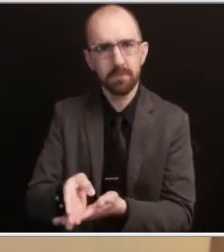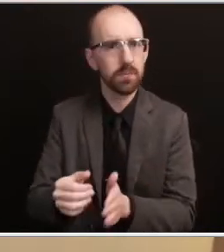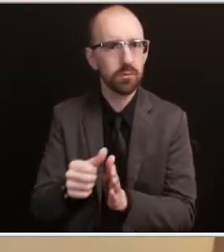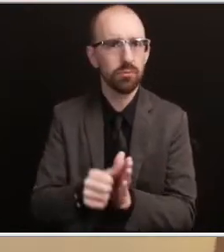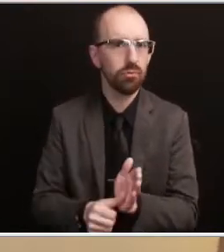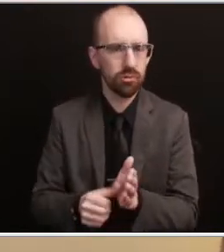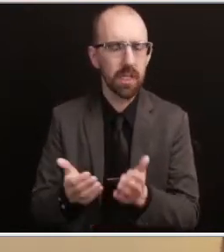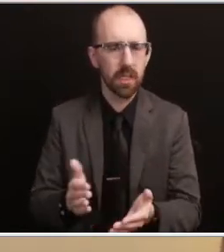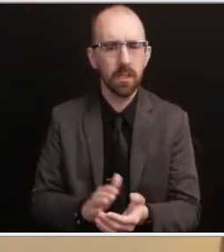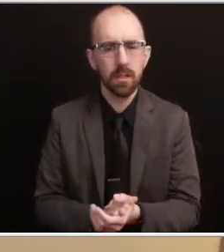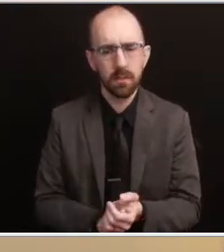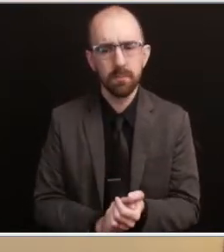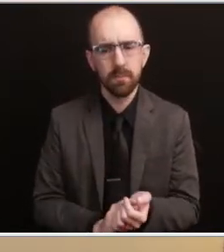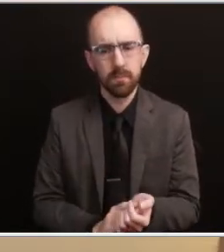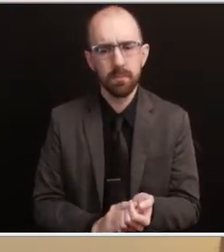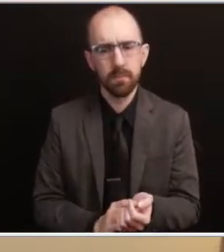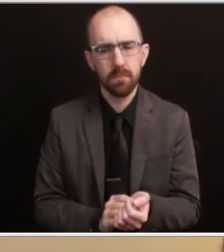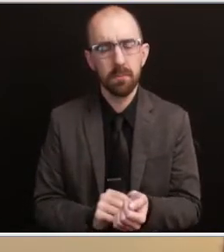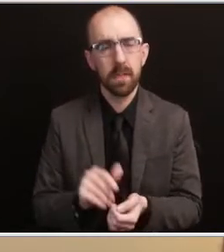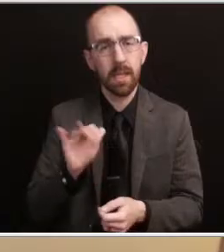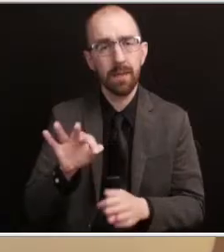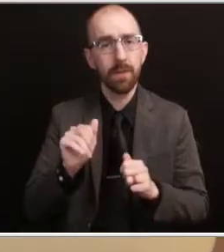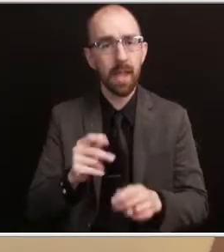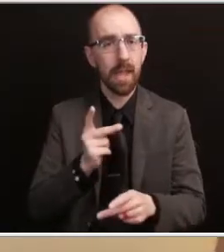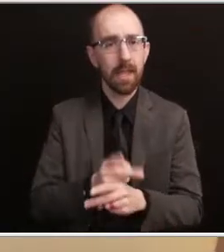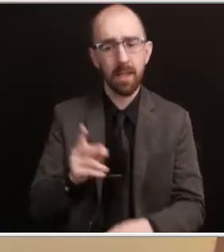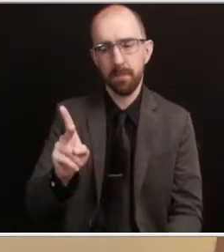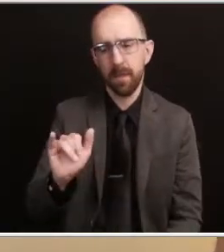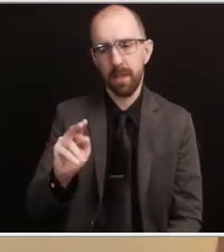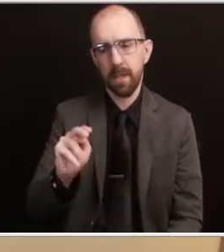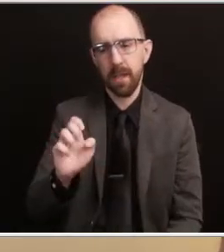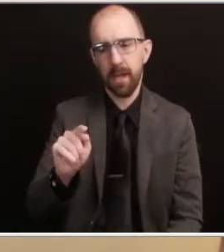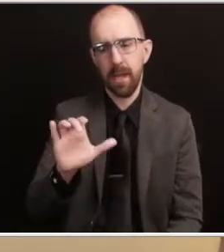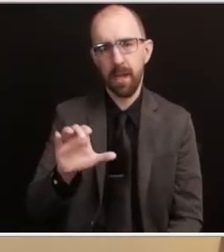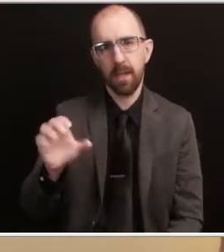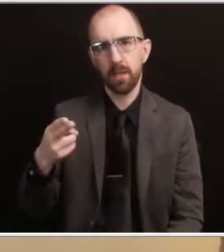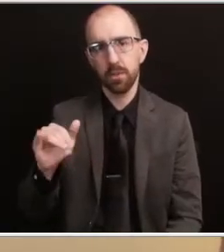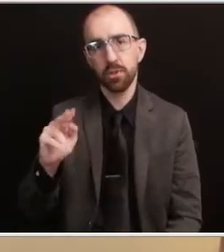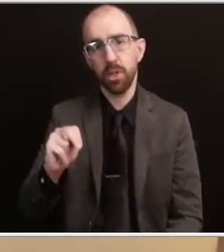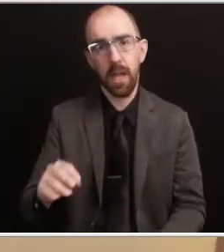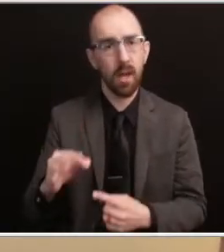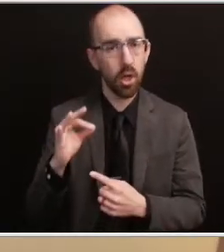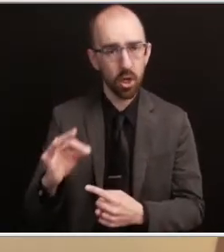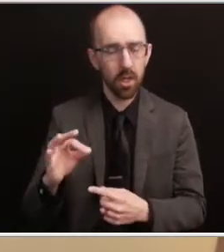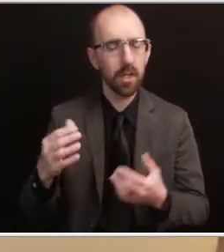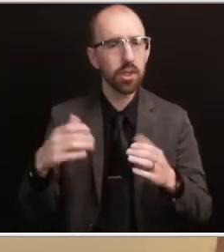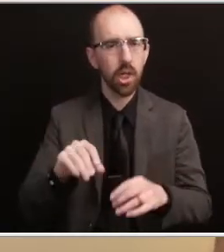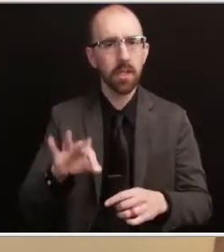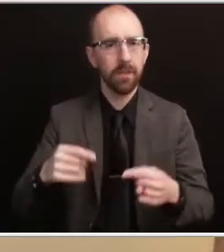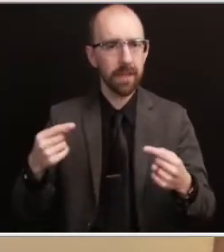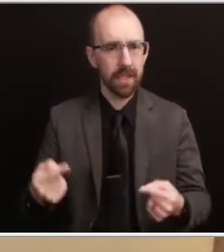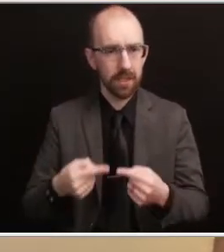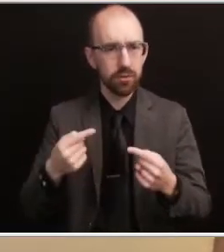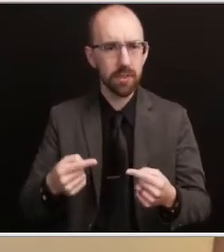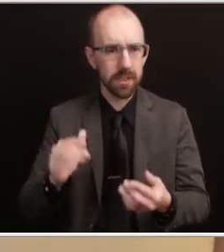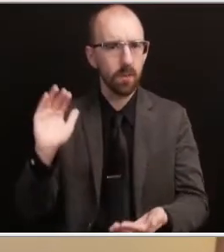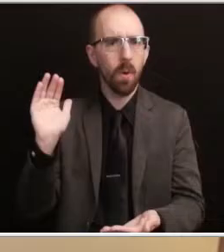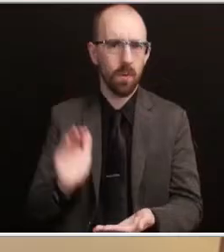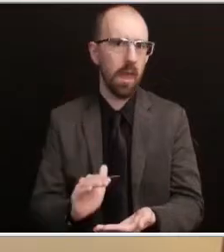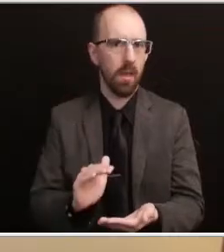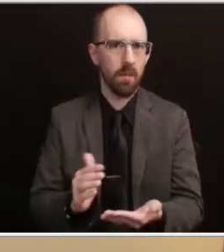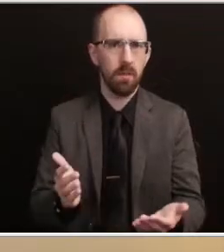But if you can keep your kinetic chain good, the chances of injury do go way, way